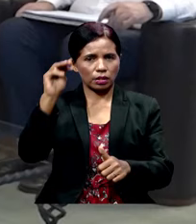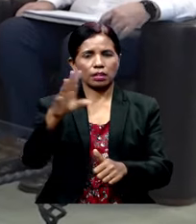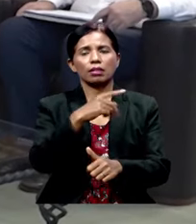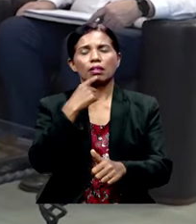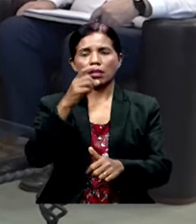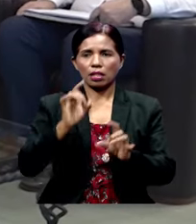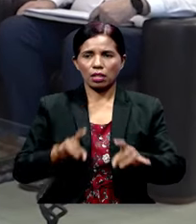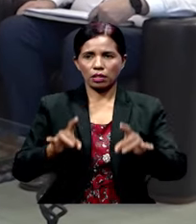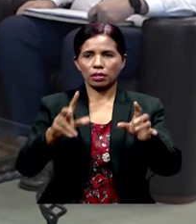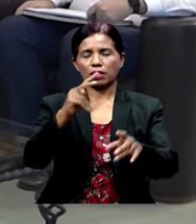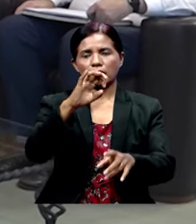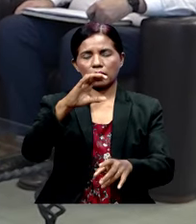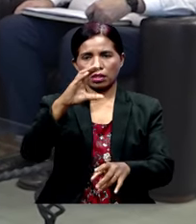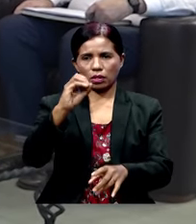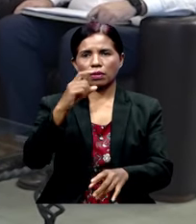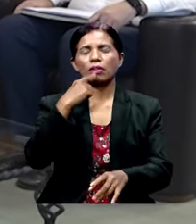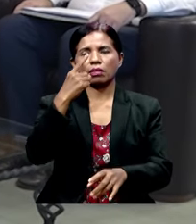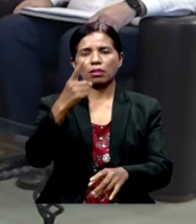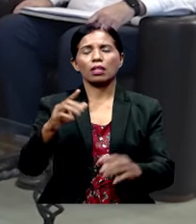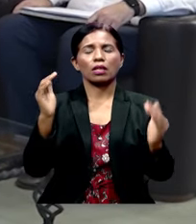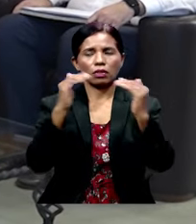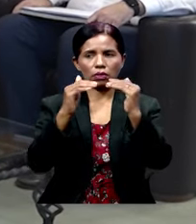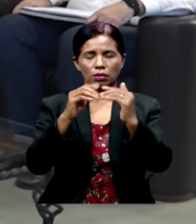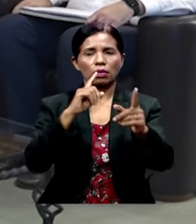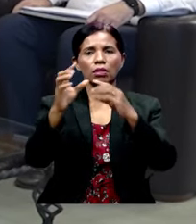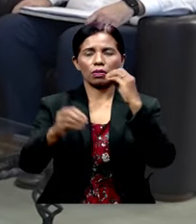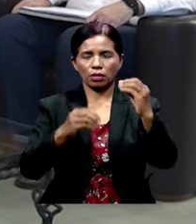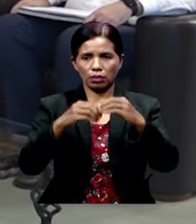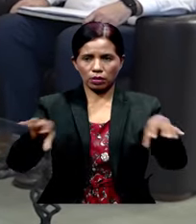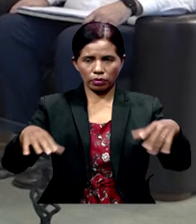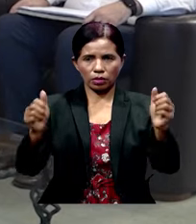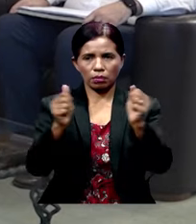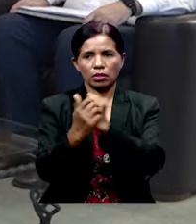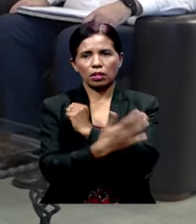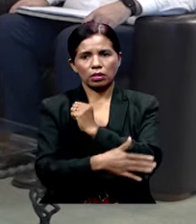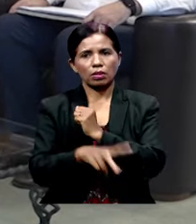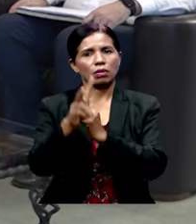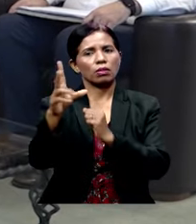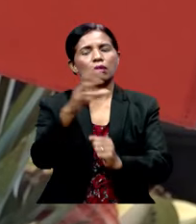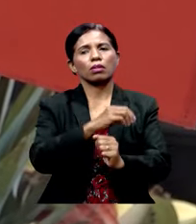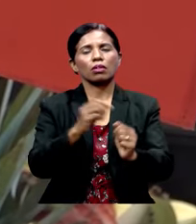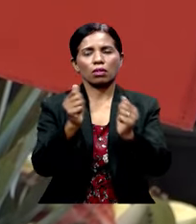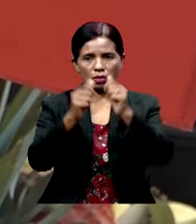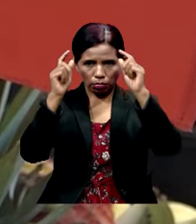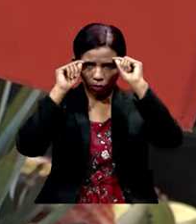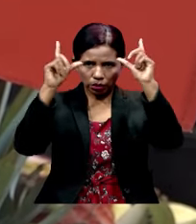Austrália, Nicole Manison, ateten, sorumutune, qual é com a BA, cooperação bilateral entre Norte Território e